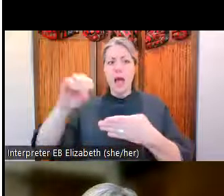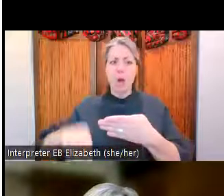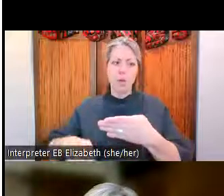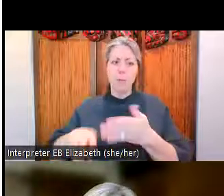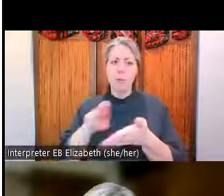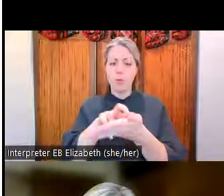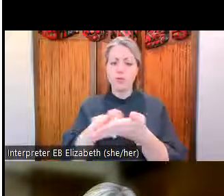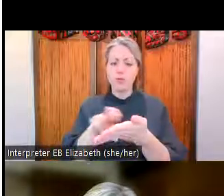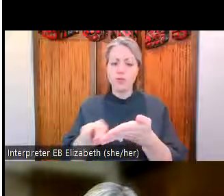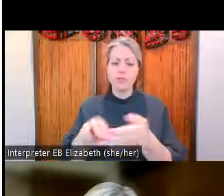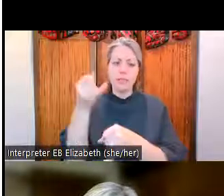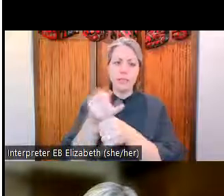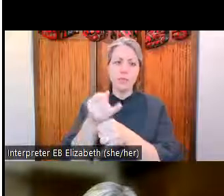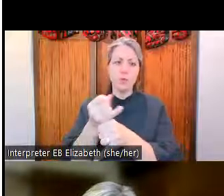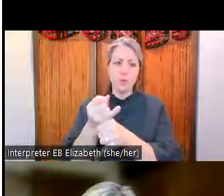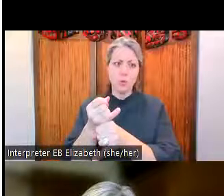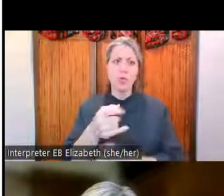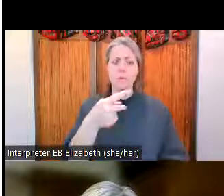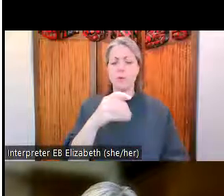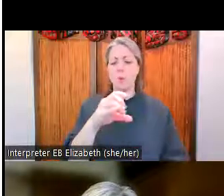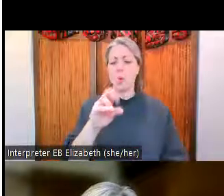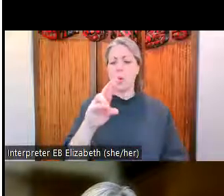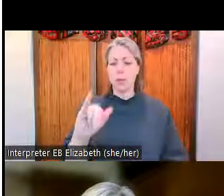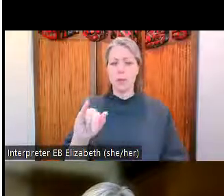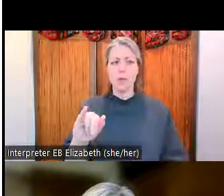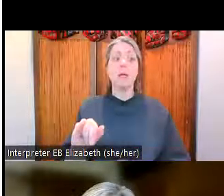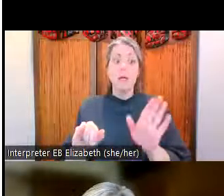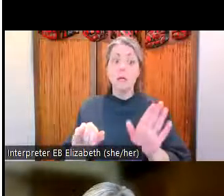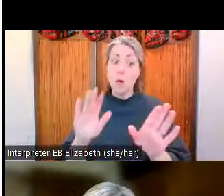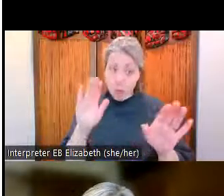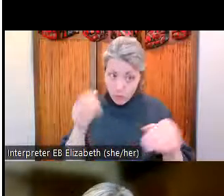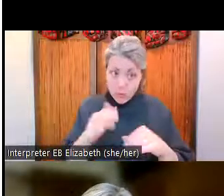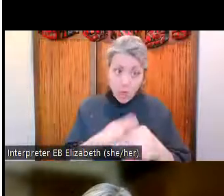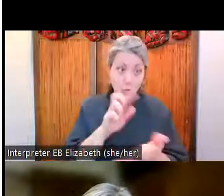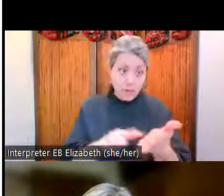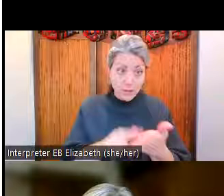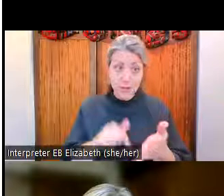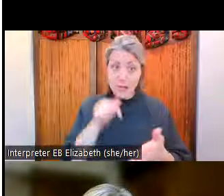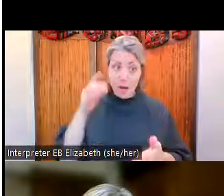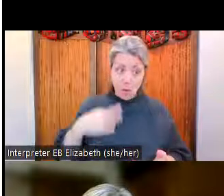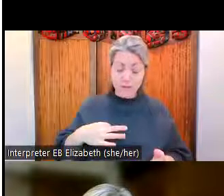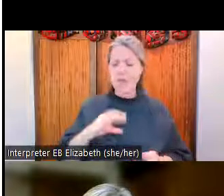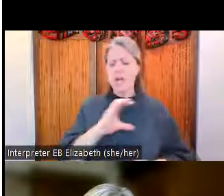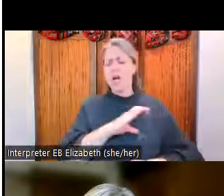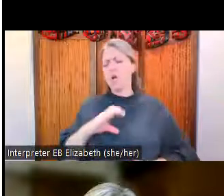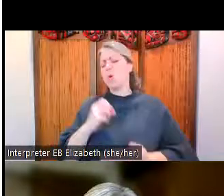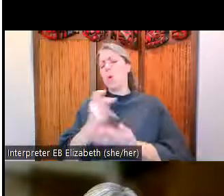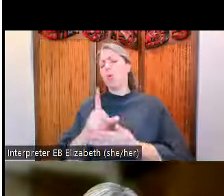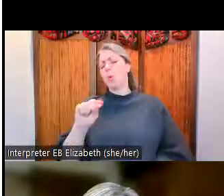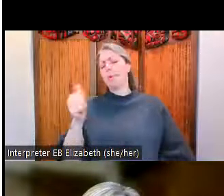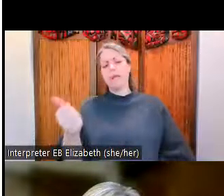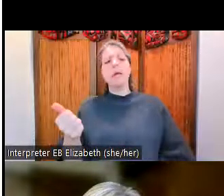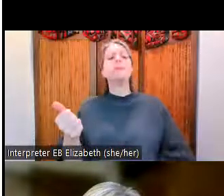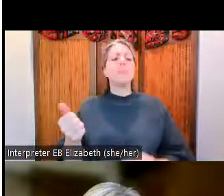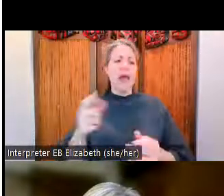independent nonprofit organization focused on research. It was authorized by Congress in 2010 and